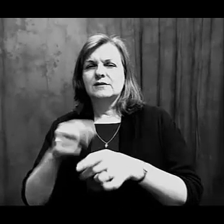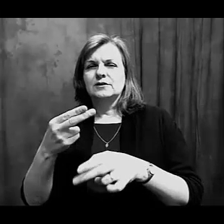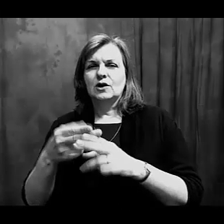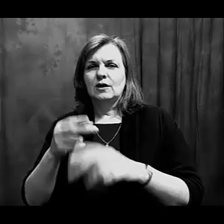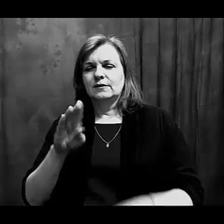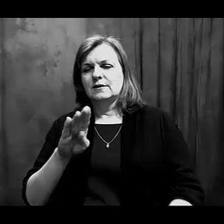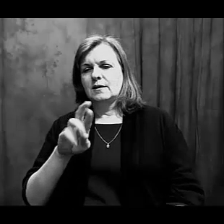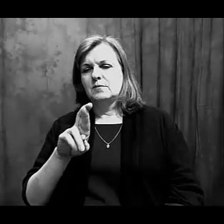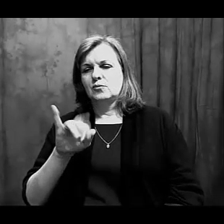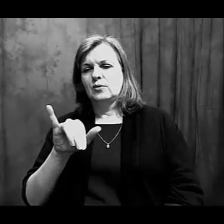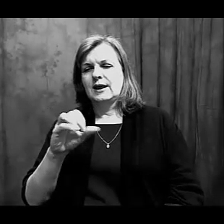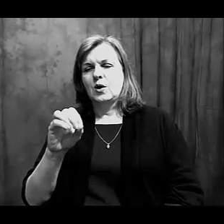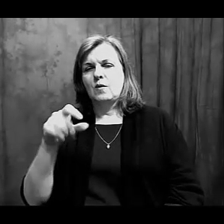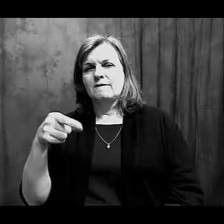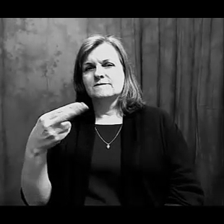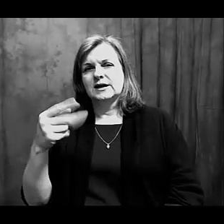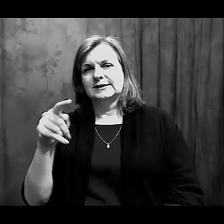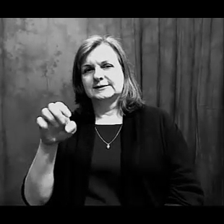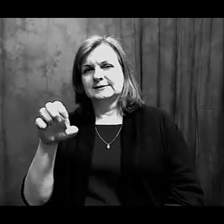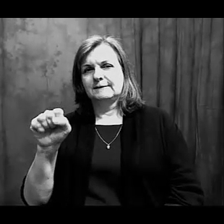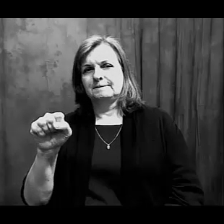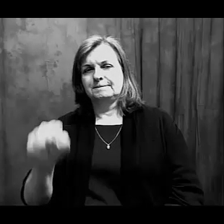bryophytes.